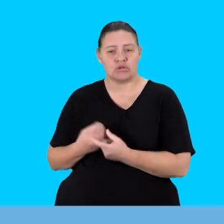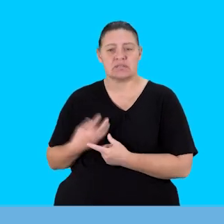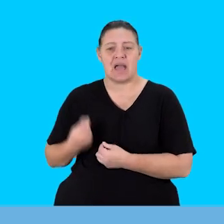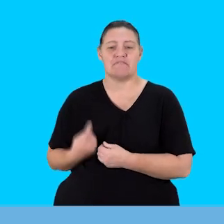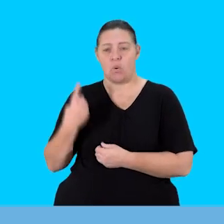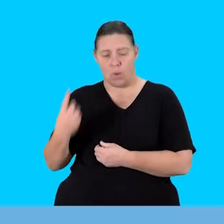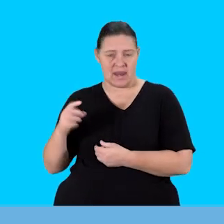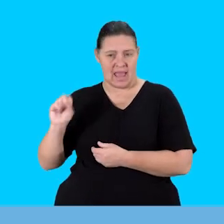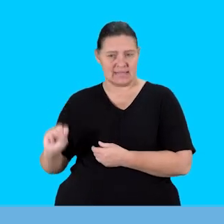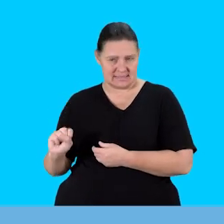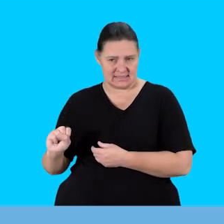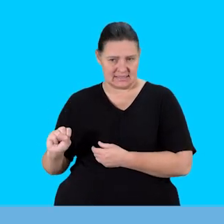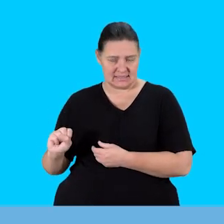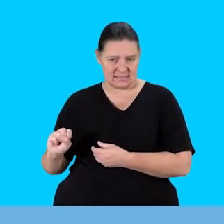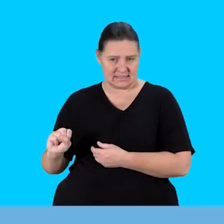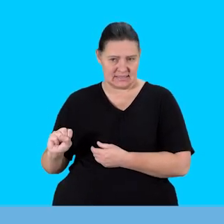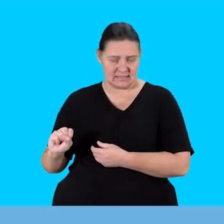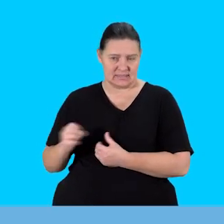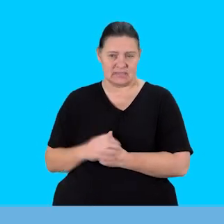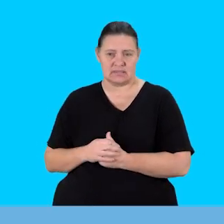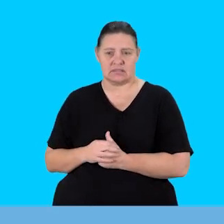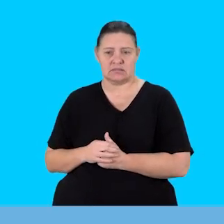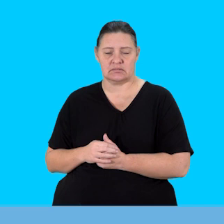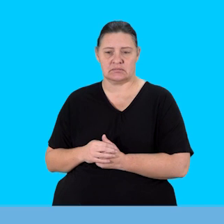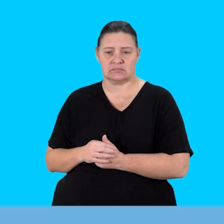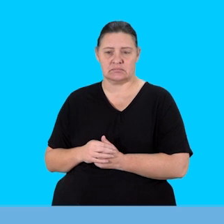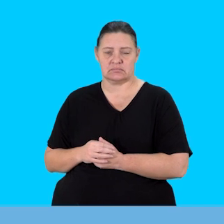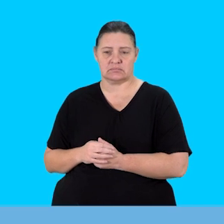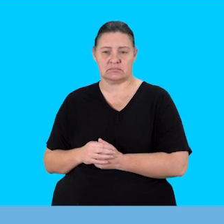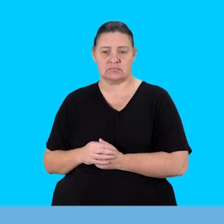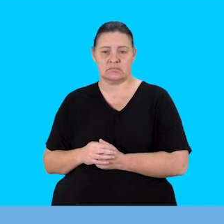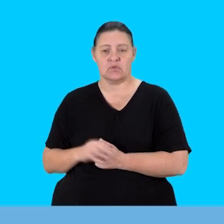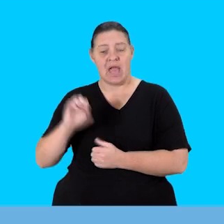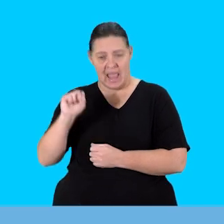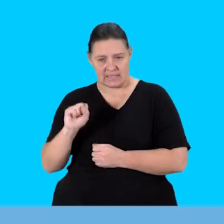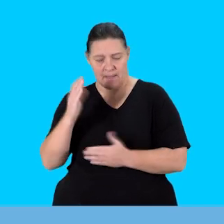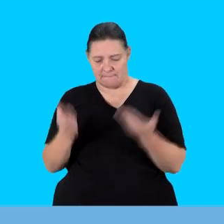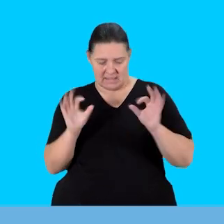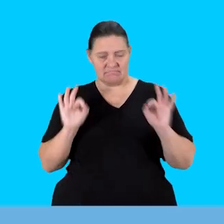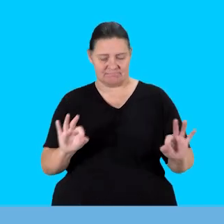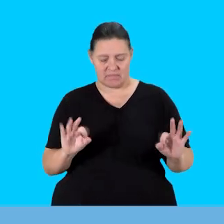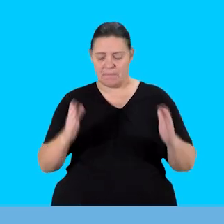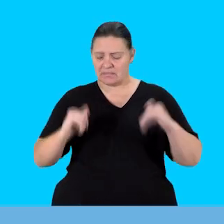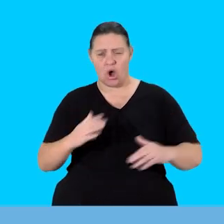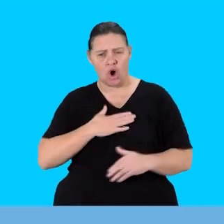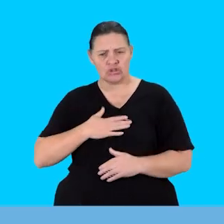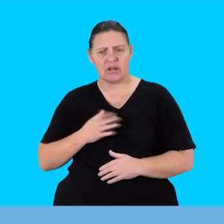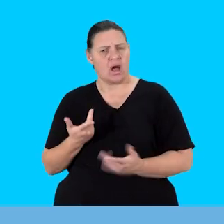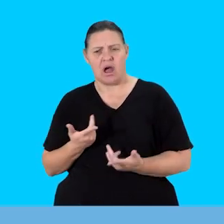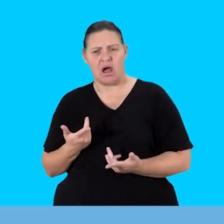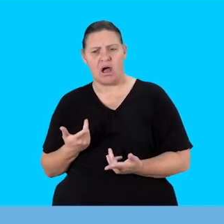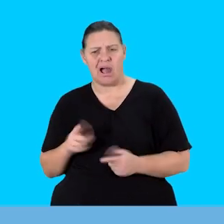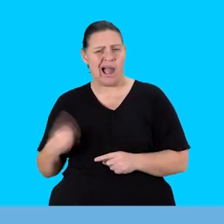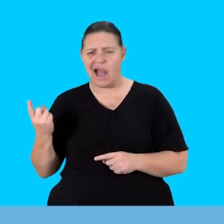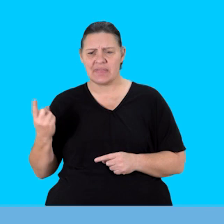I only have one sulfur. So as we can see, the sulfur is balanced. But then now what about the oxygen?